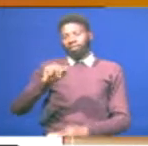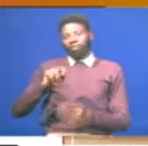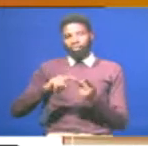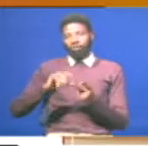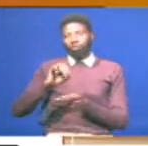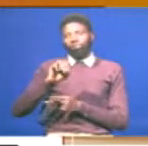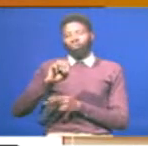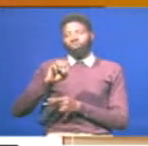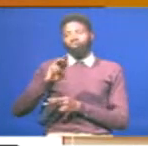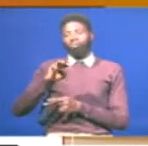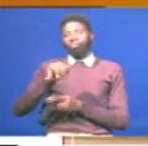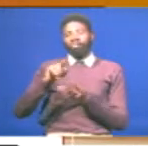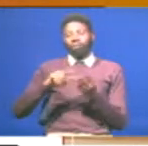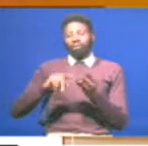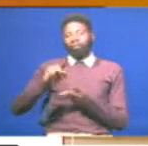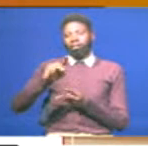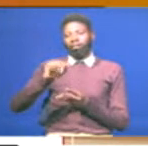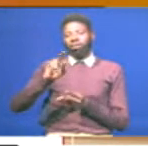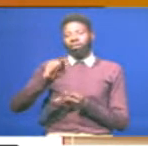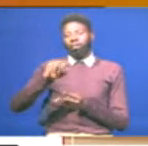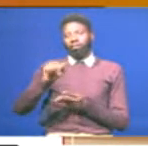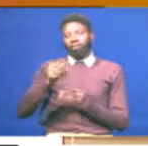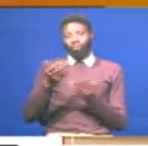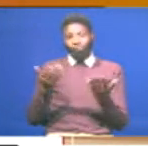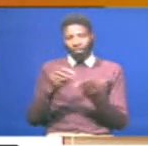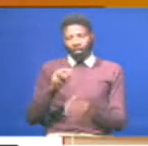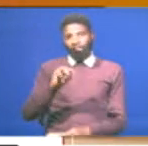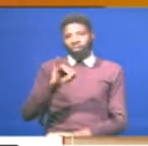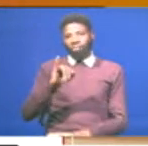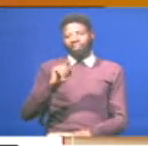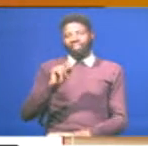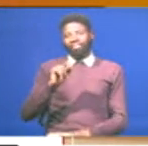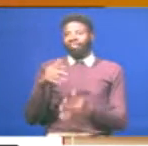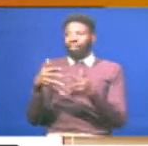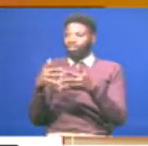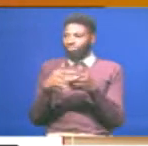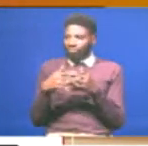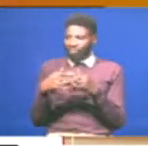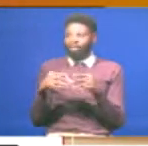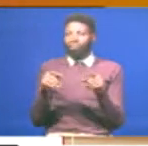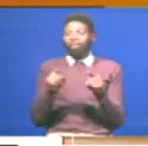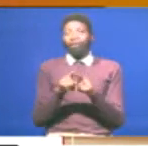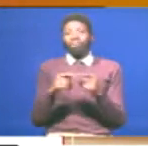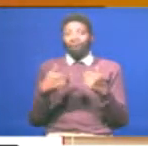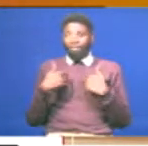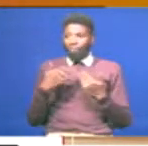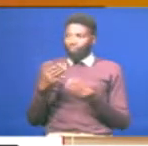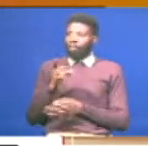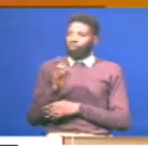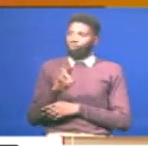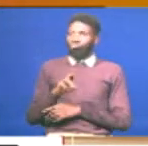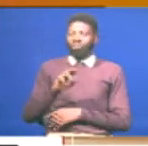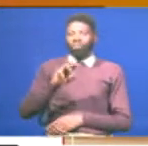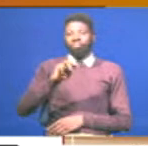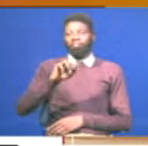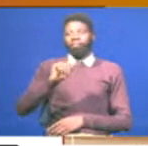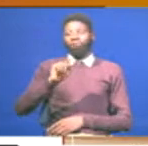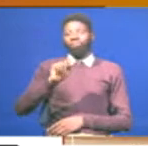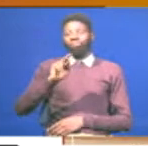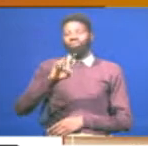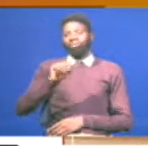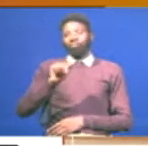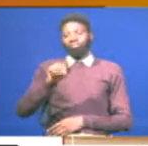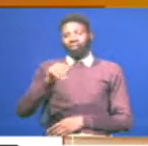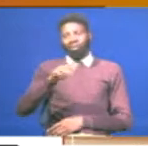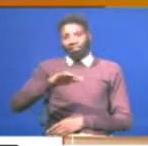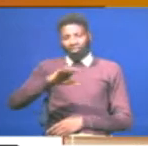and Gakio Karanja at MIT in the US. There was and still is Dr. Matunda Nyanchama in Canada. And there